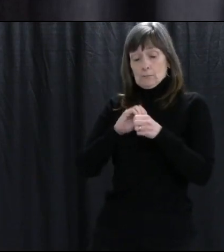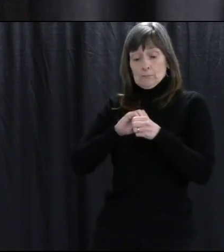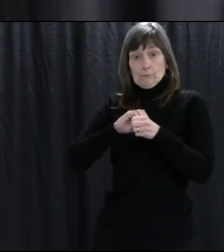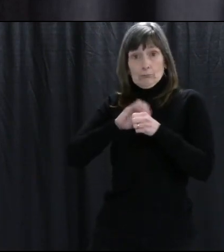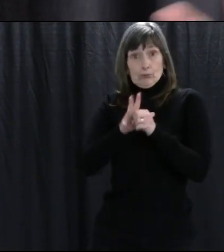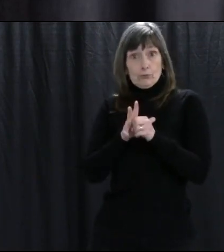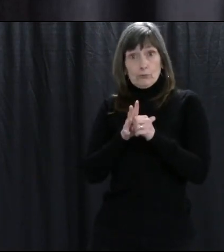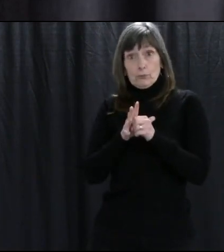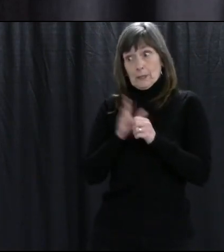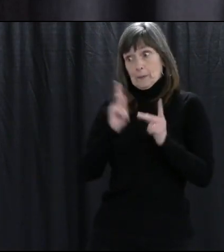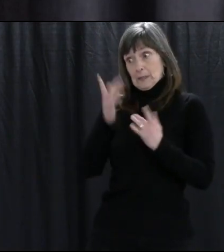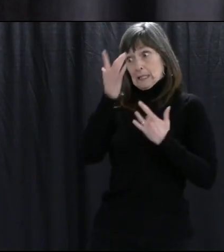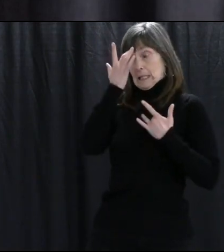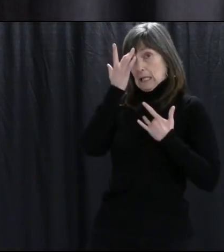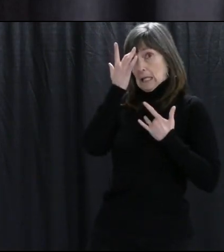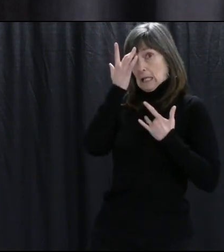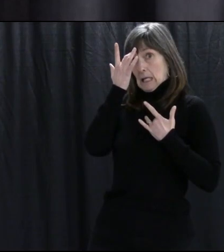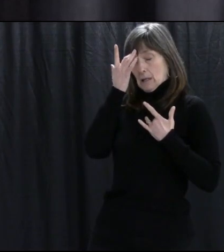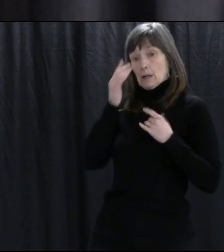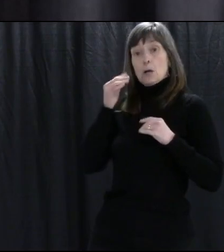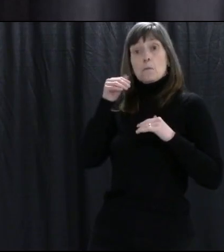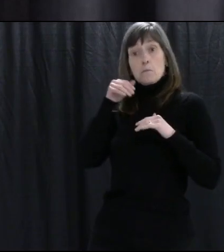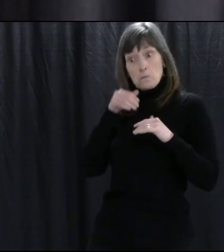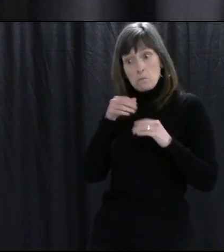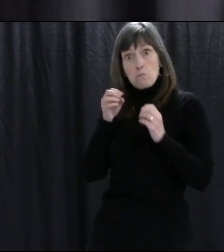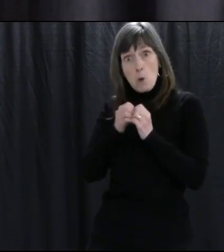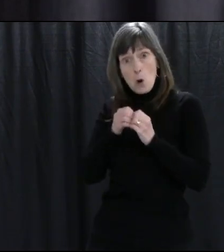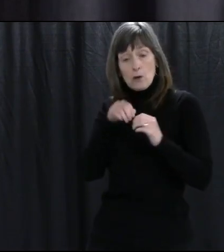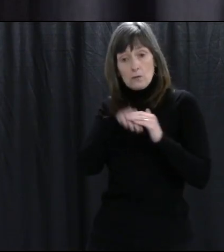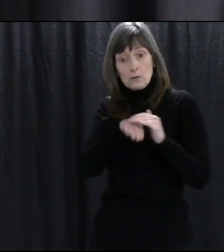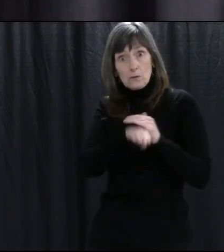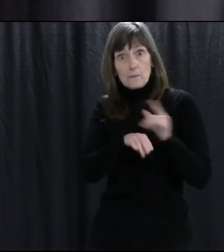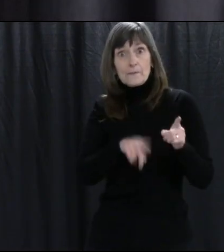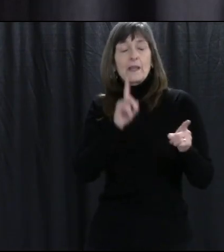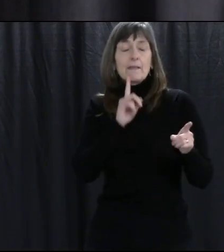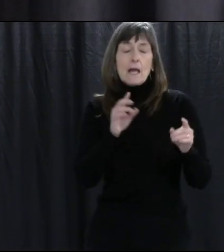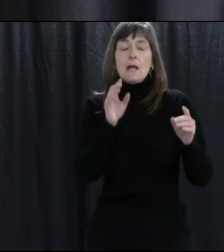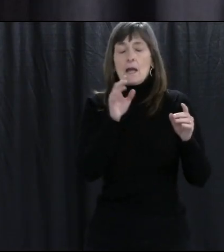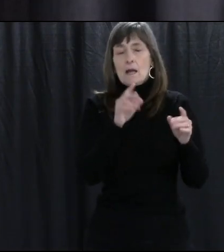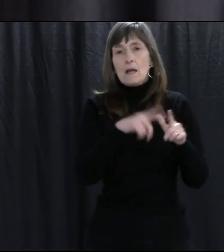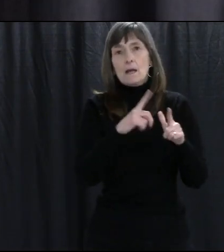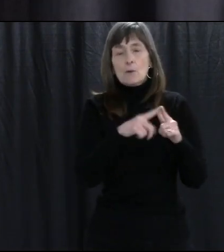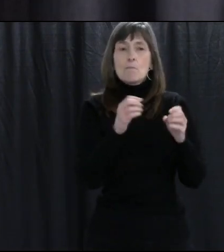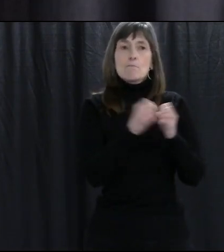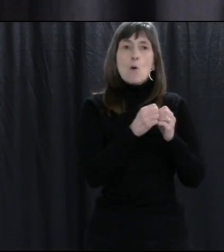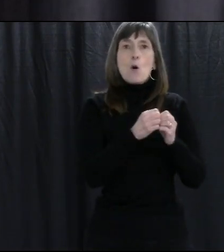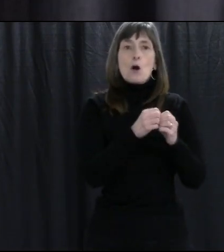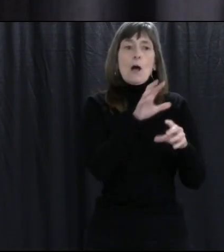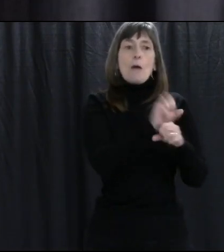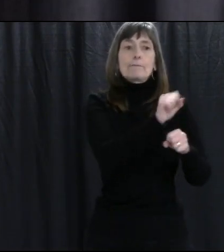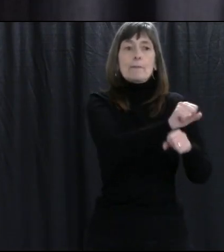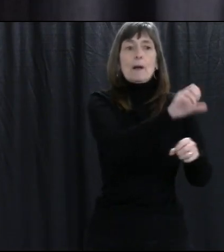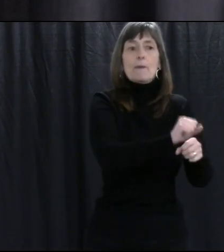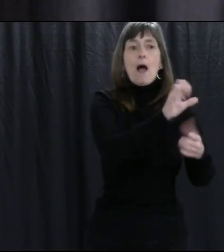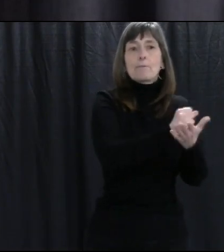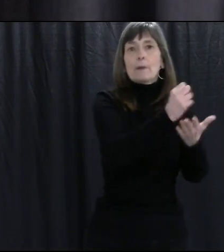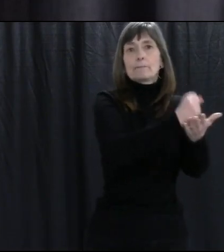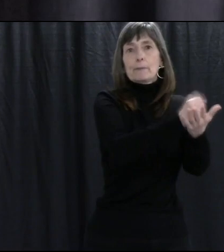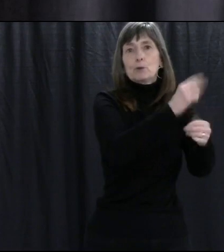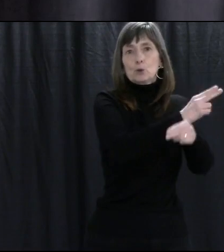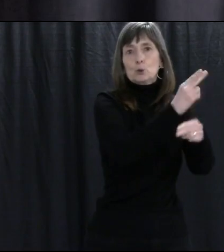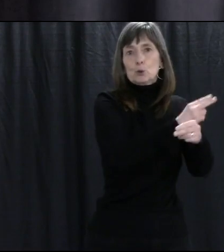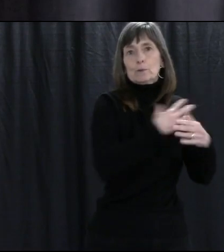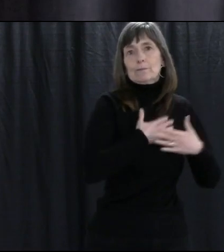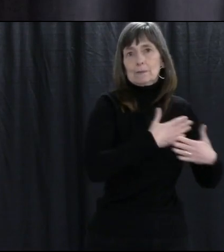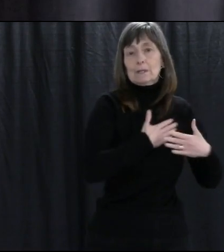available. I can give you the total number. It was 156, as I recall, yesterday. We also have the